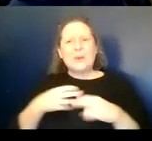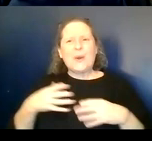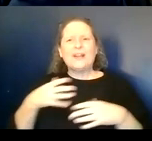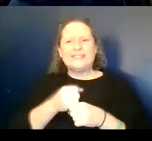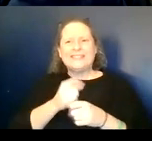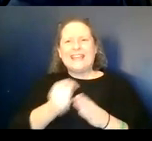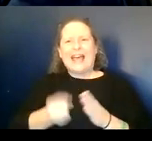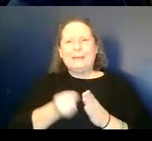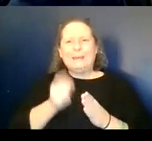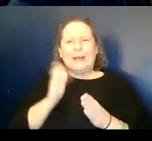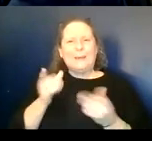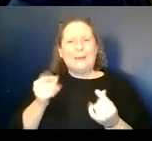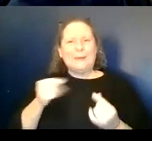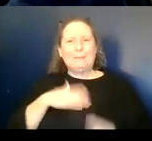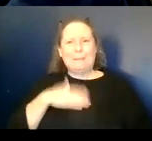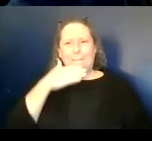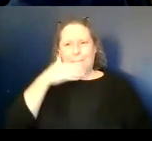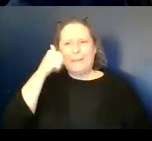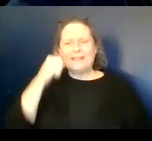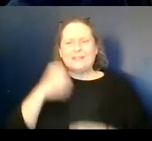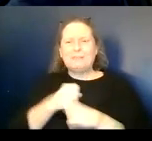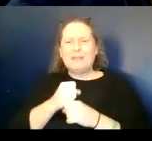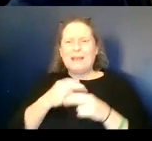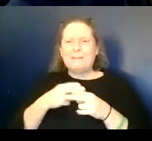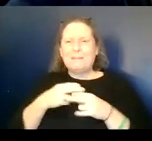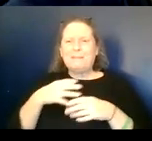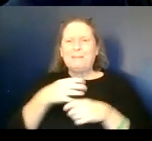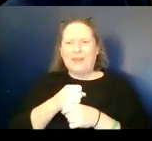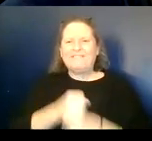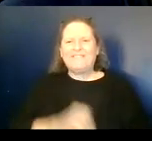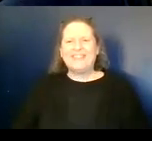best to make it brief. But